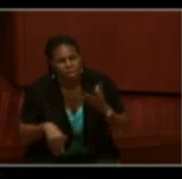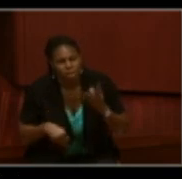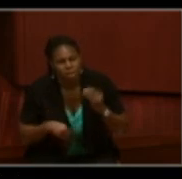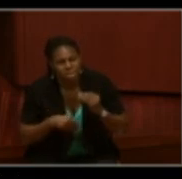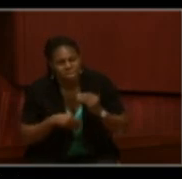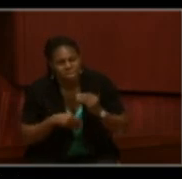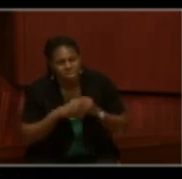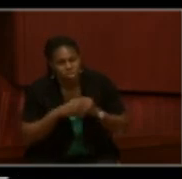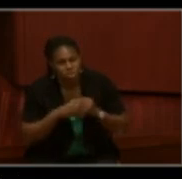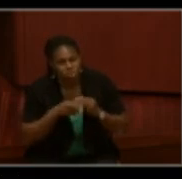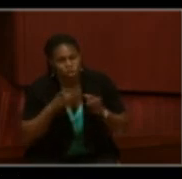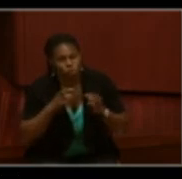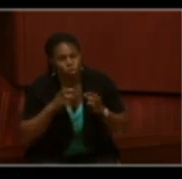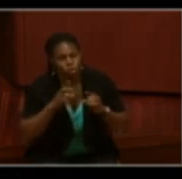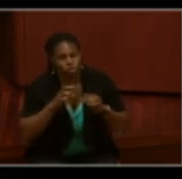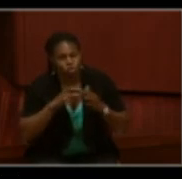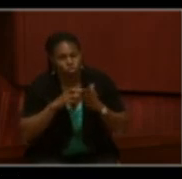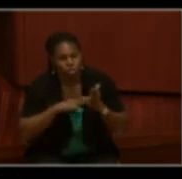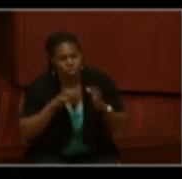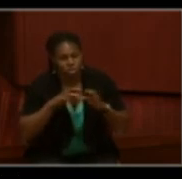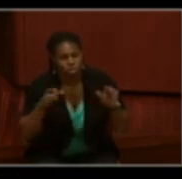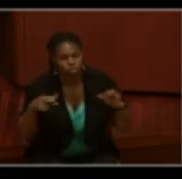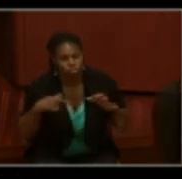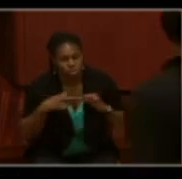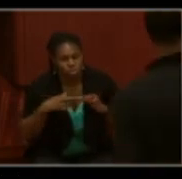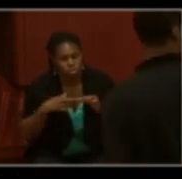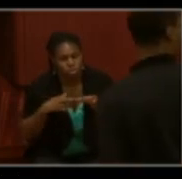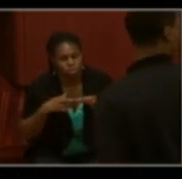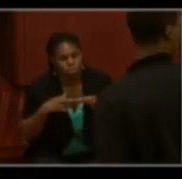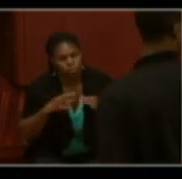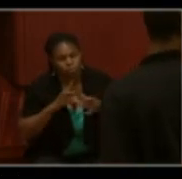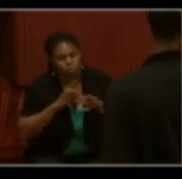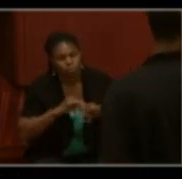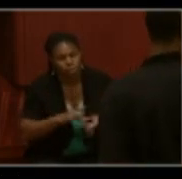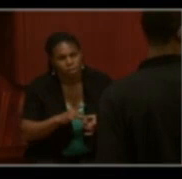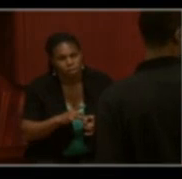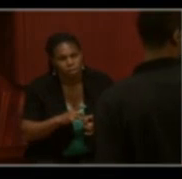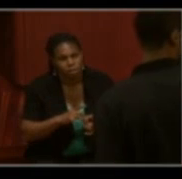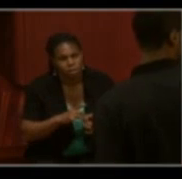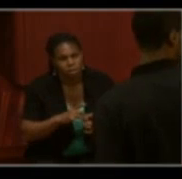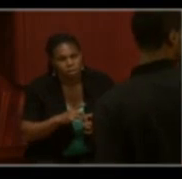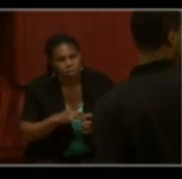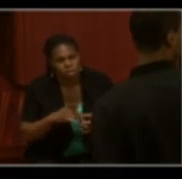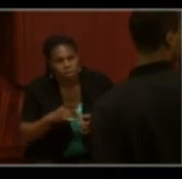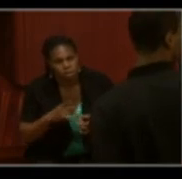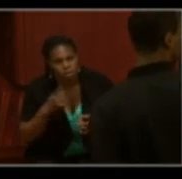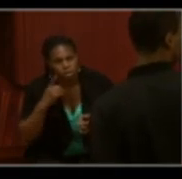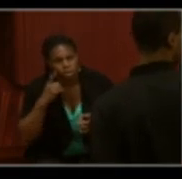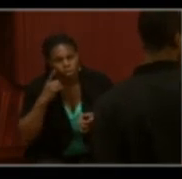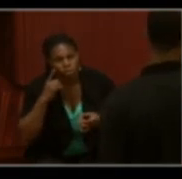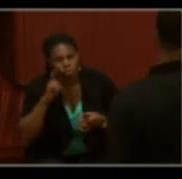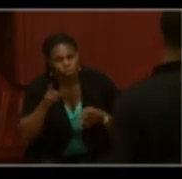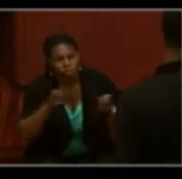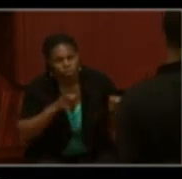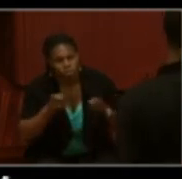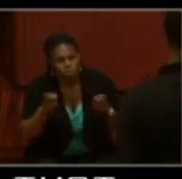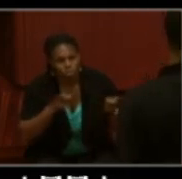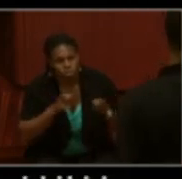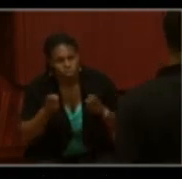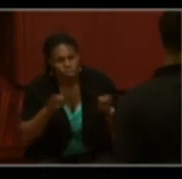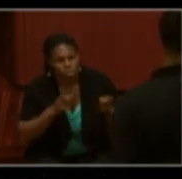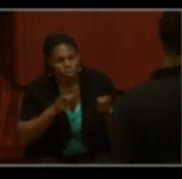regions, however, that relate to those agencies. More about the administrative processes of those